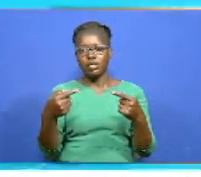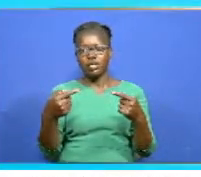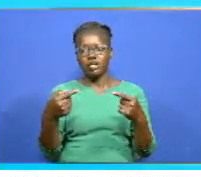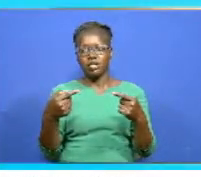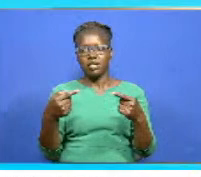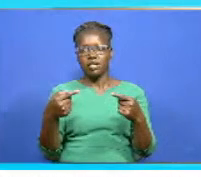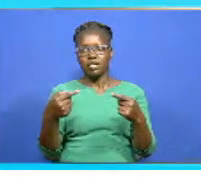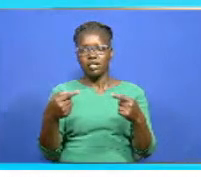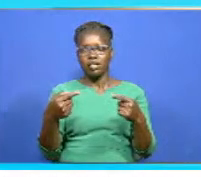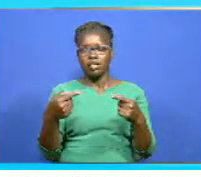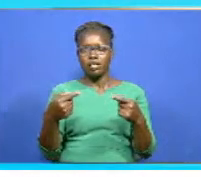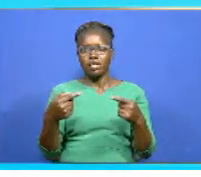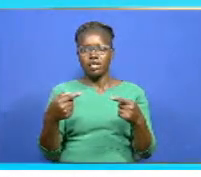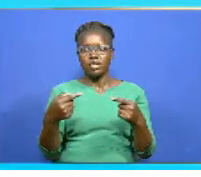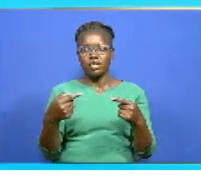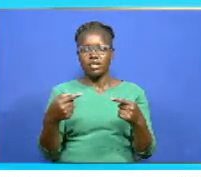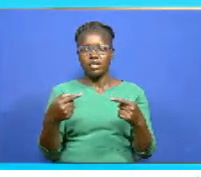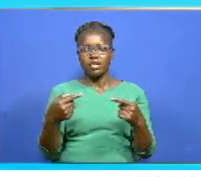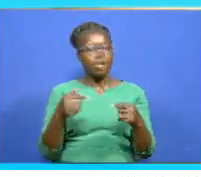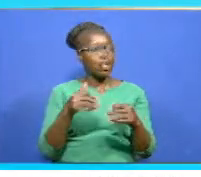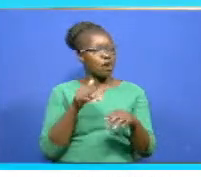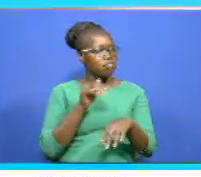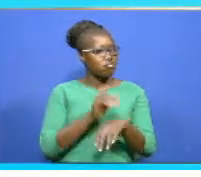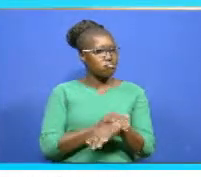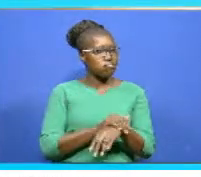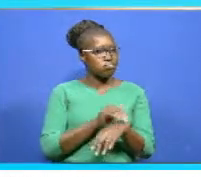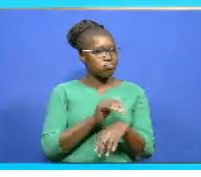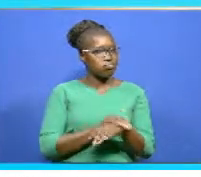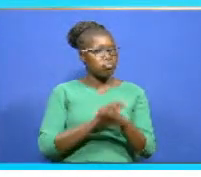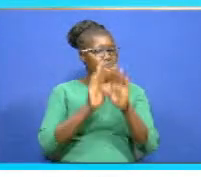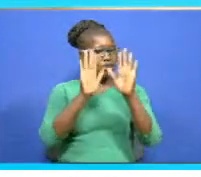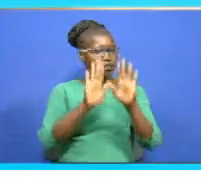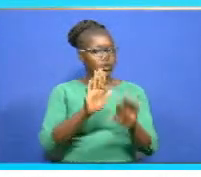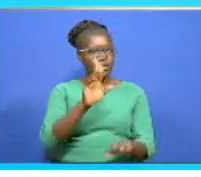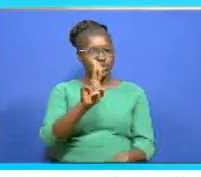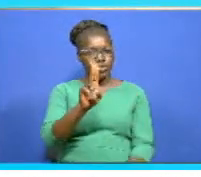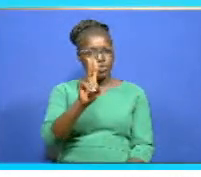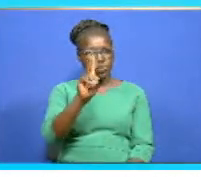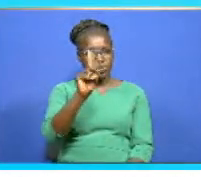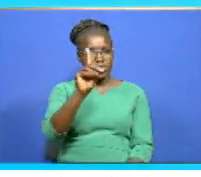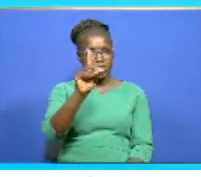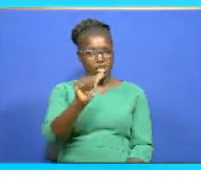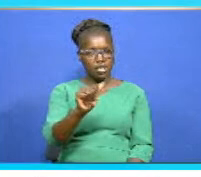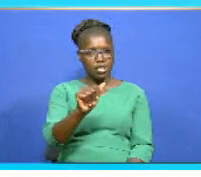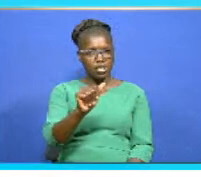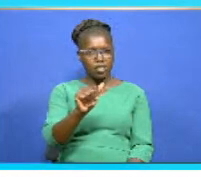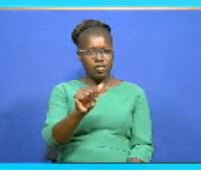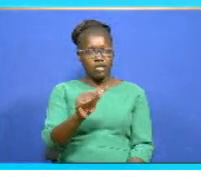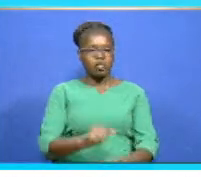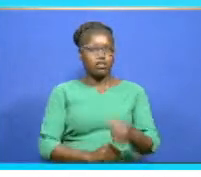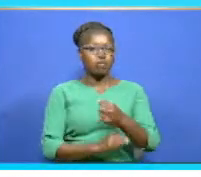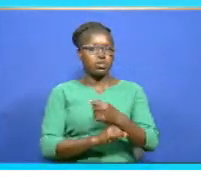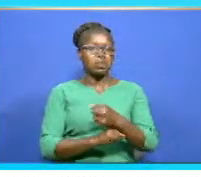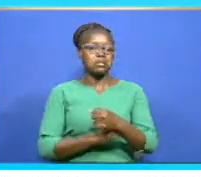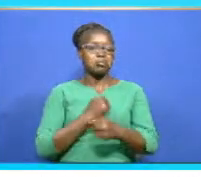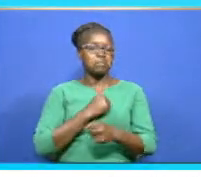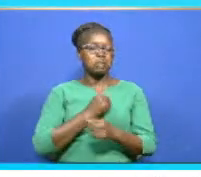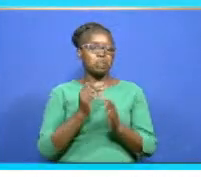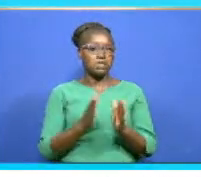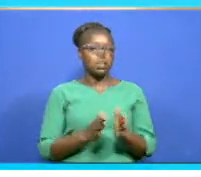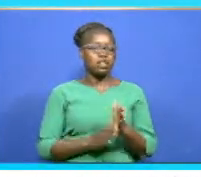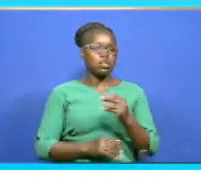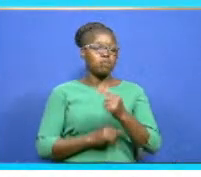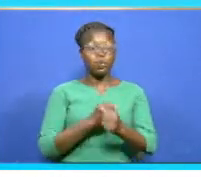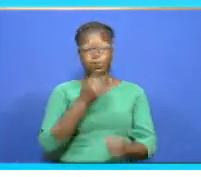who was actually had a very, very good campaign with the UDA supporters or sympathizers. He was backed by the deputy